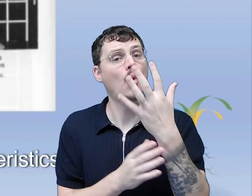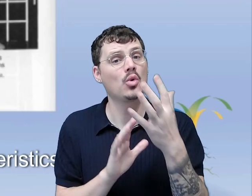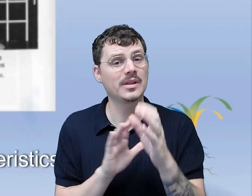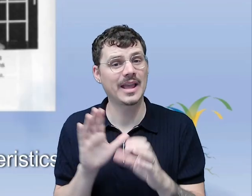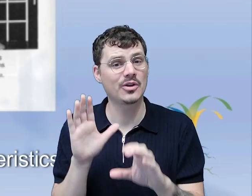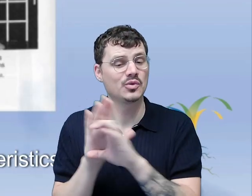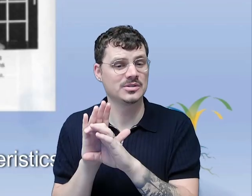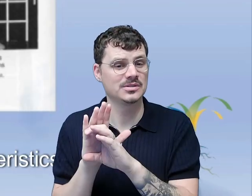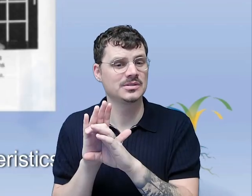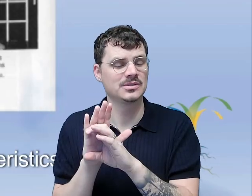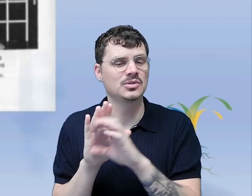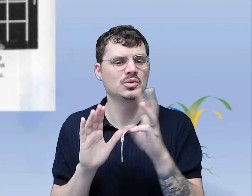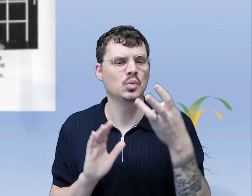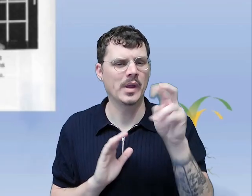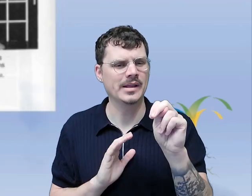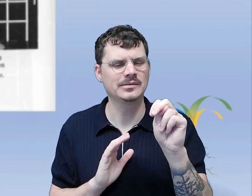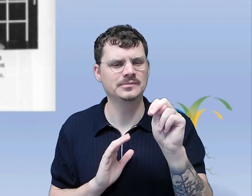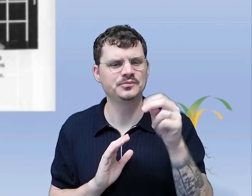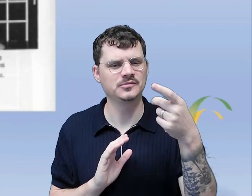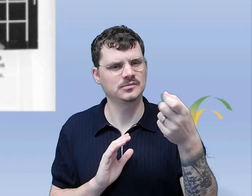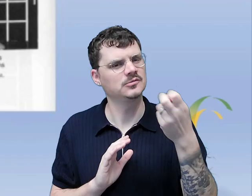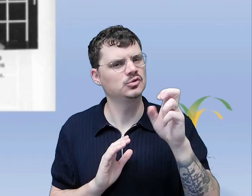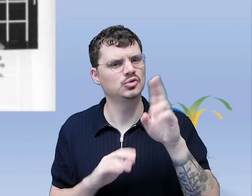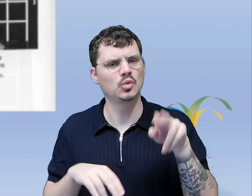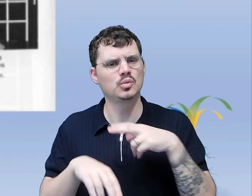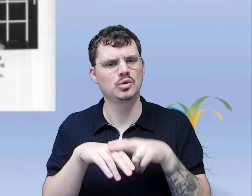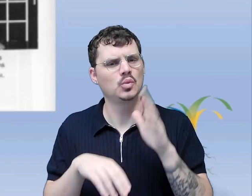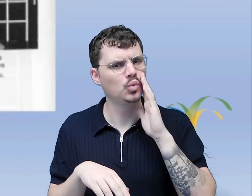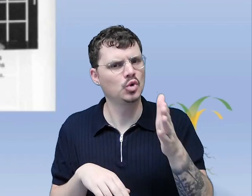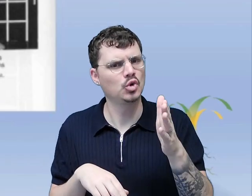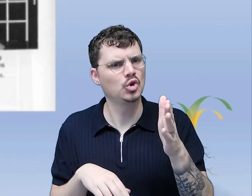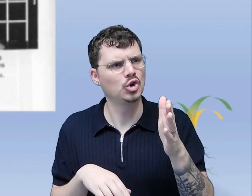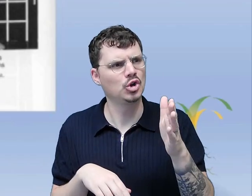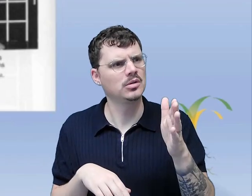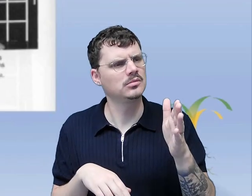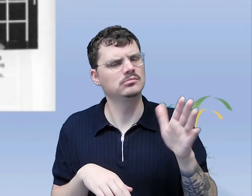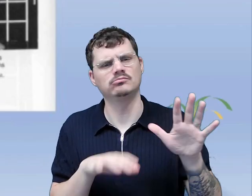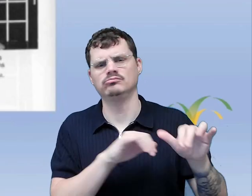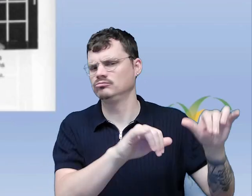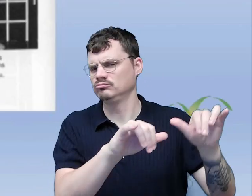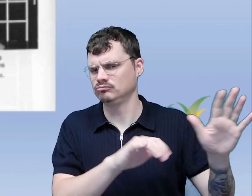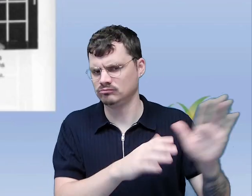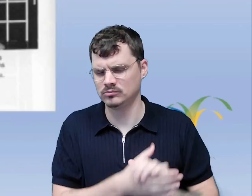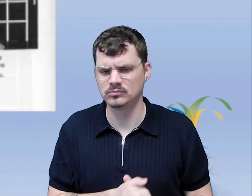characteristics, no growth characteristics, when she ordinarily would otherwise.